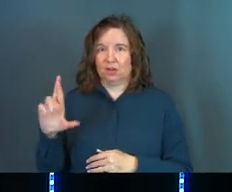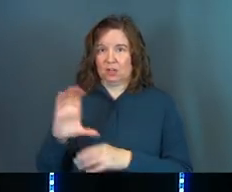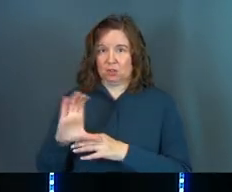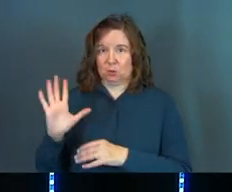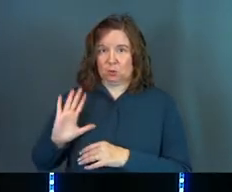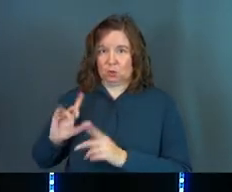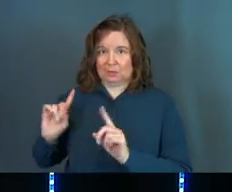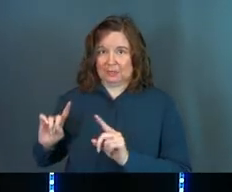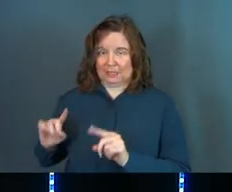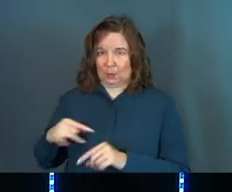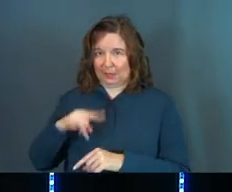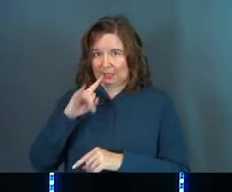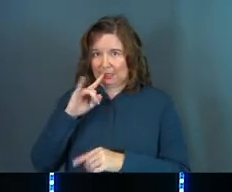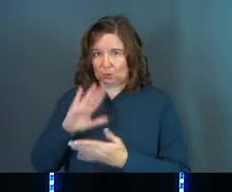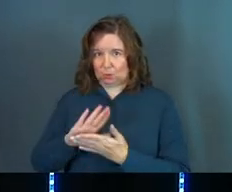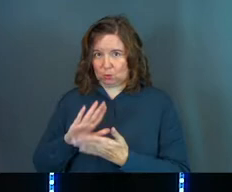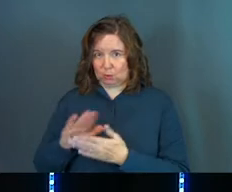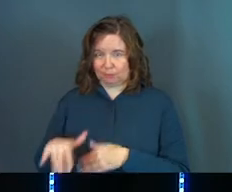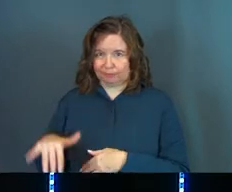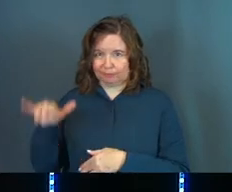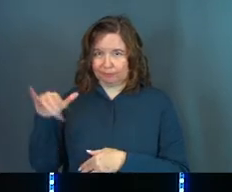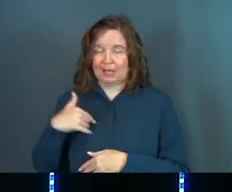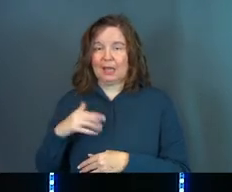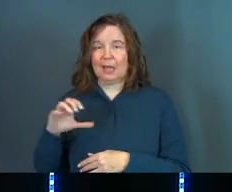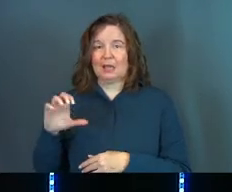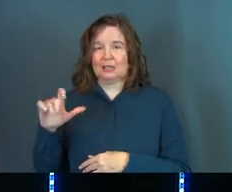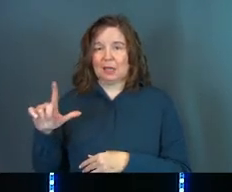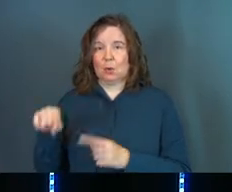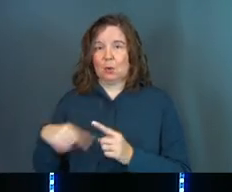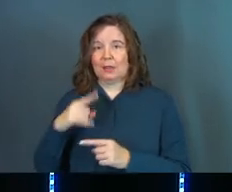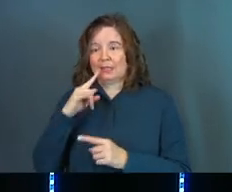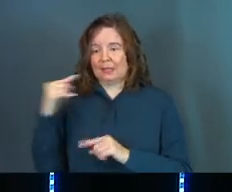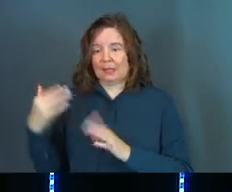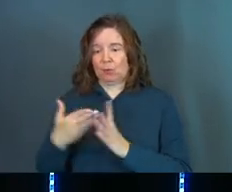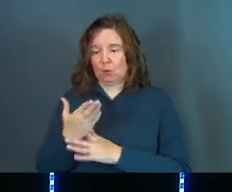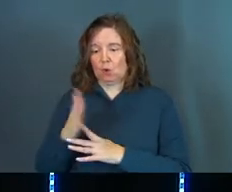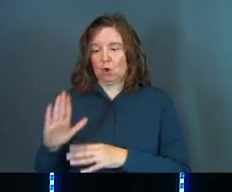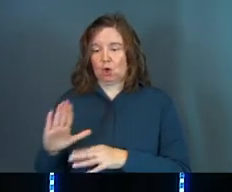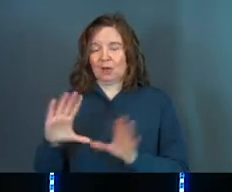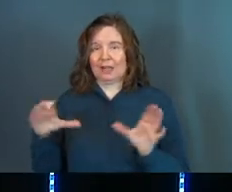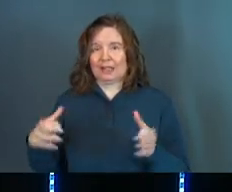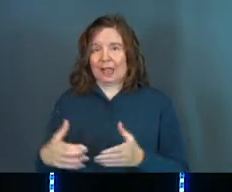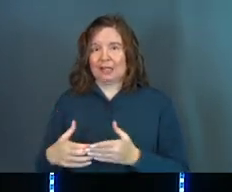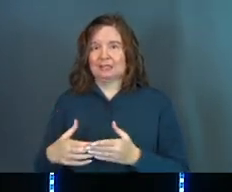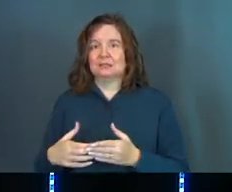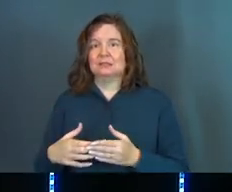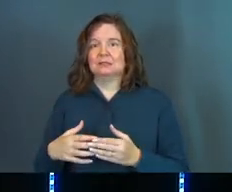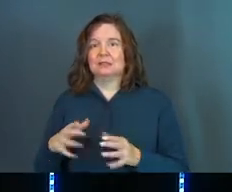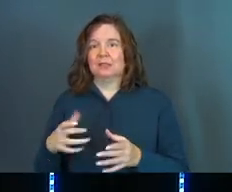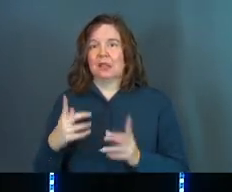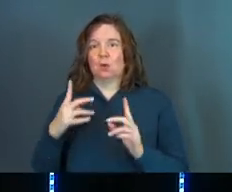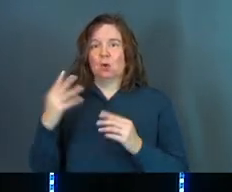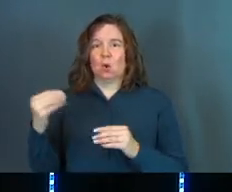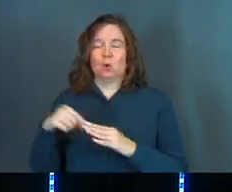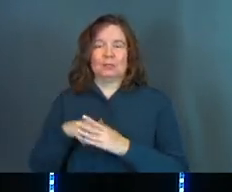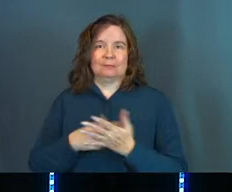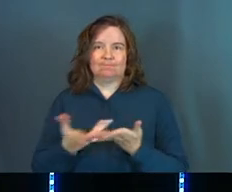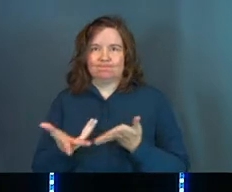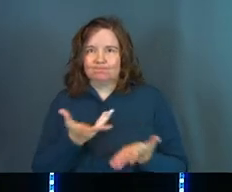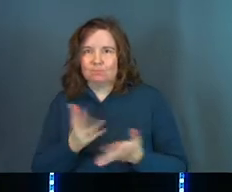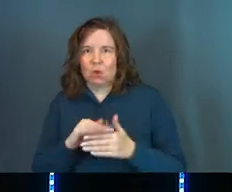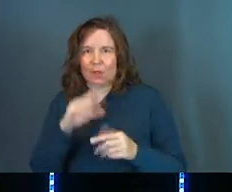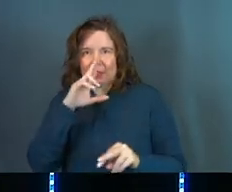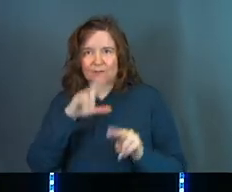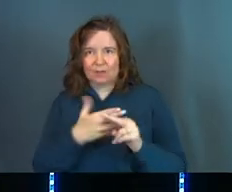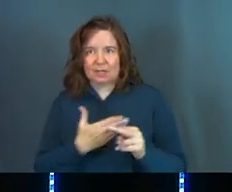church that we used to attend when the kids were in grade school. And Carol, whenever the kids came through her class, they would just go deep, and they would do all